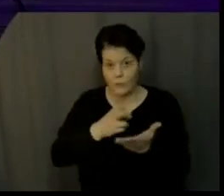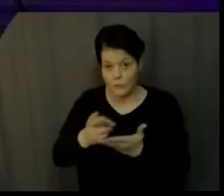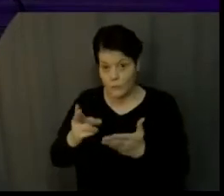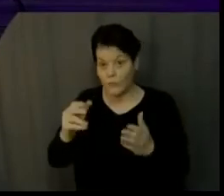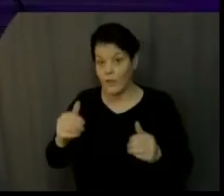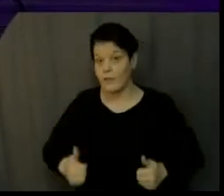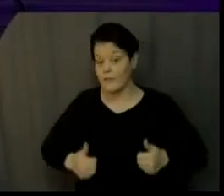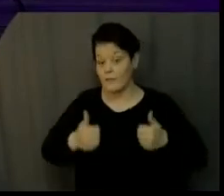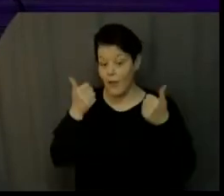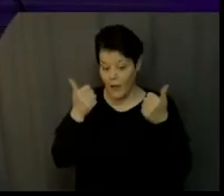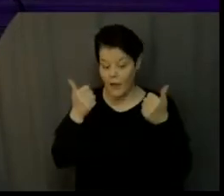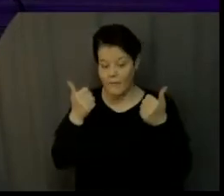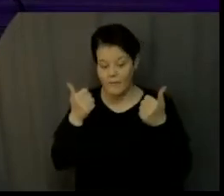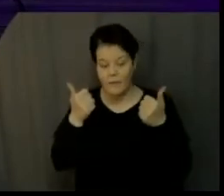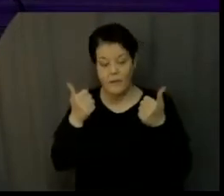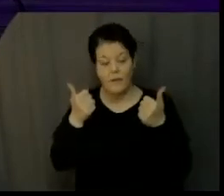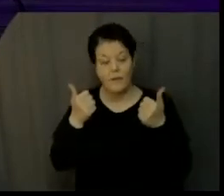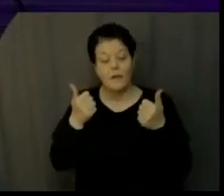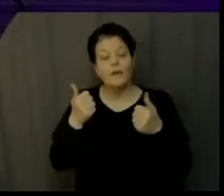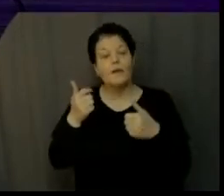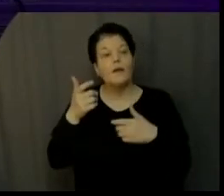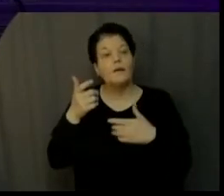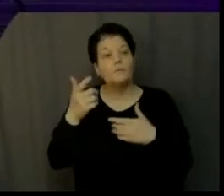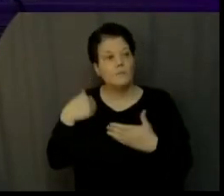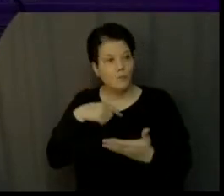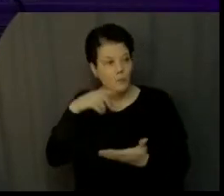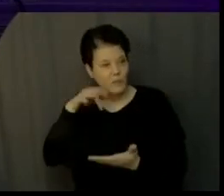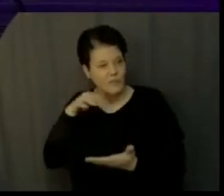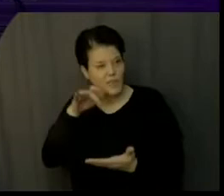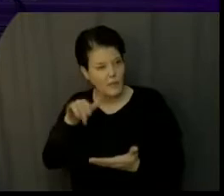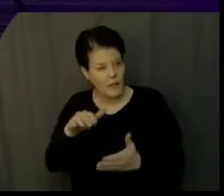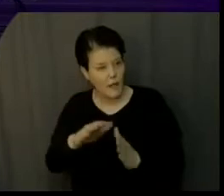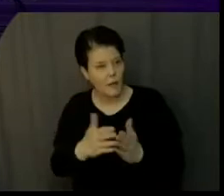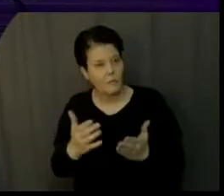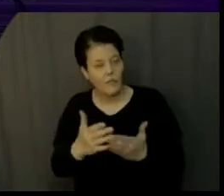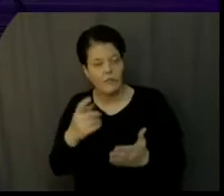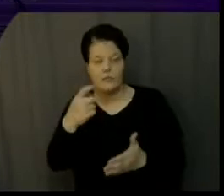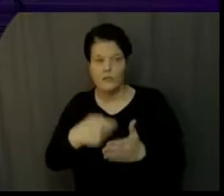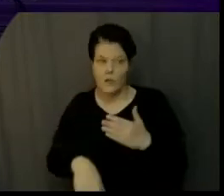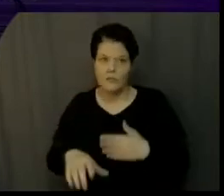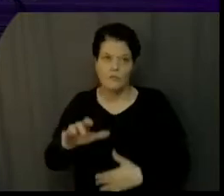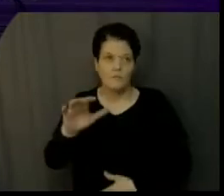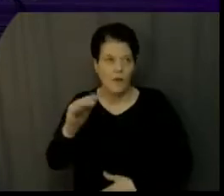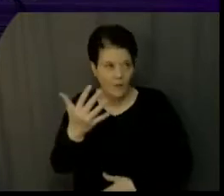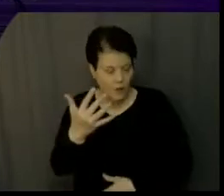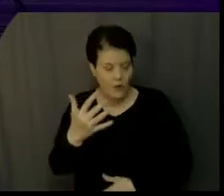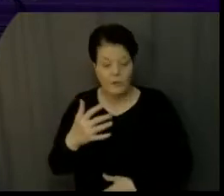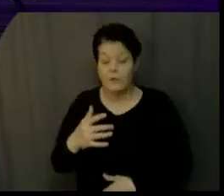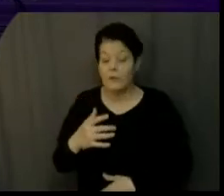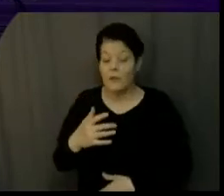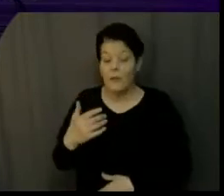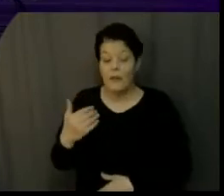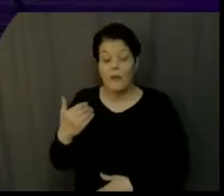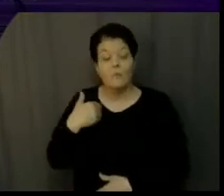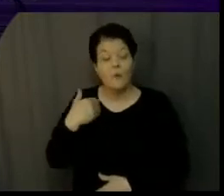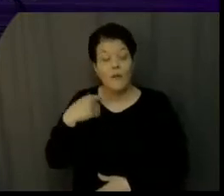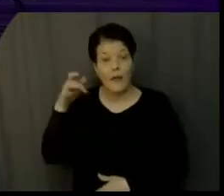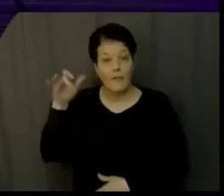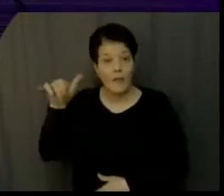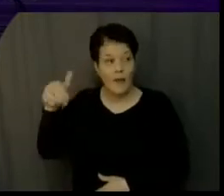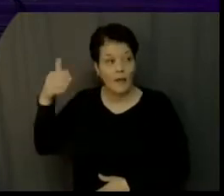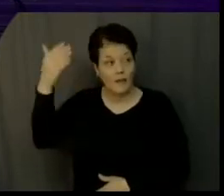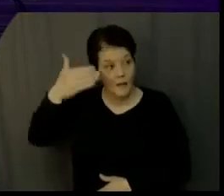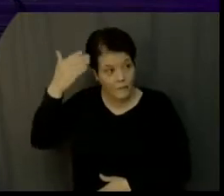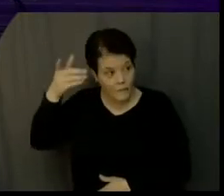welcome desk. And it's a really, really good book. And I would encourage you to pick it up. It's only $5. And some of you have been reading through it. I hope you